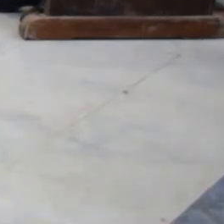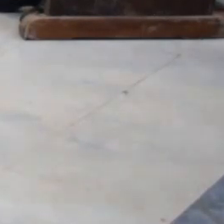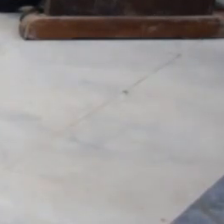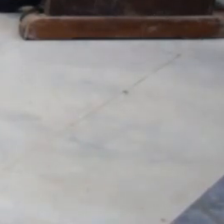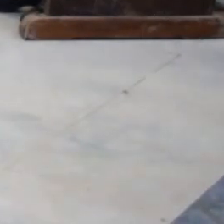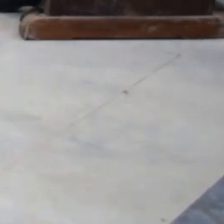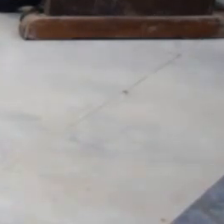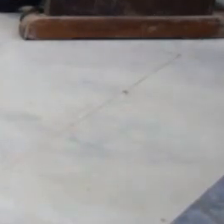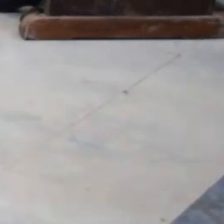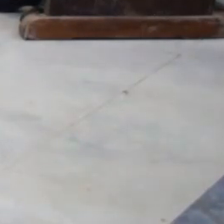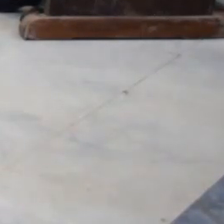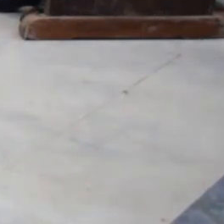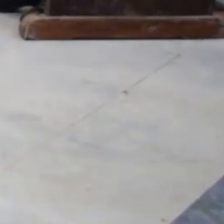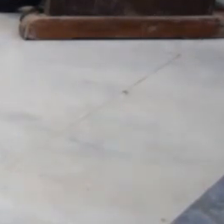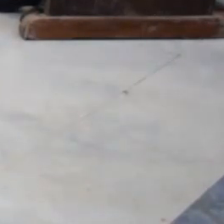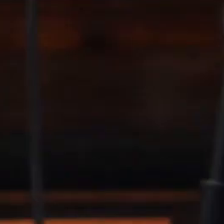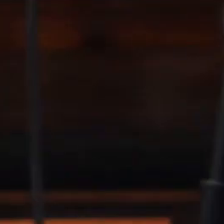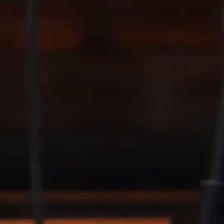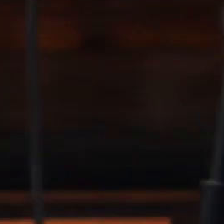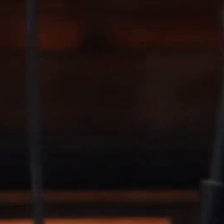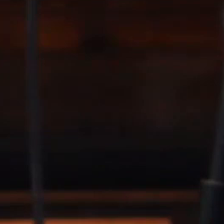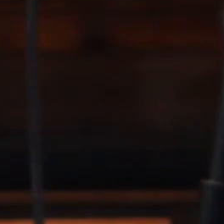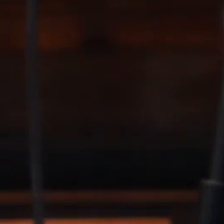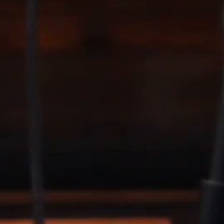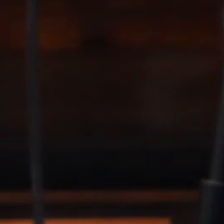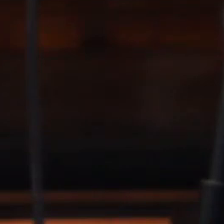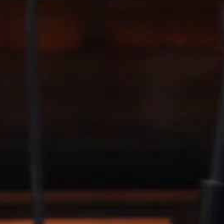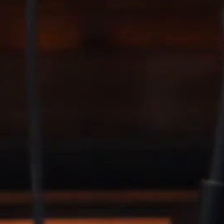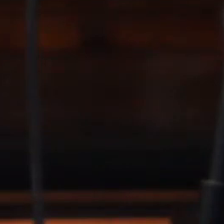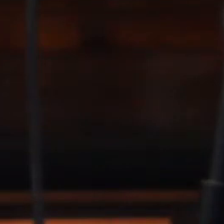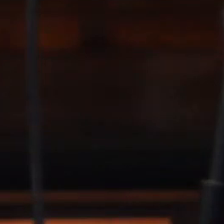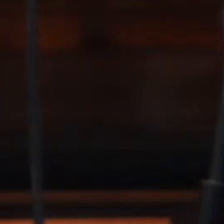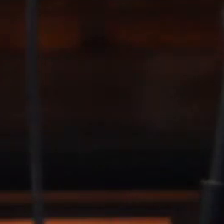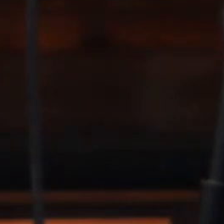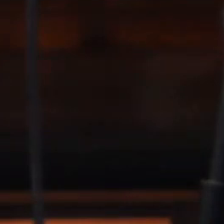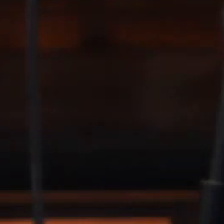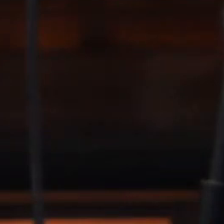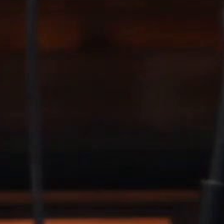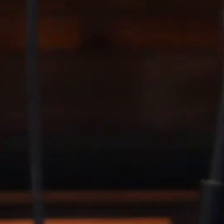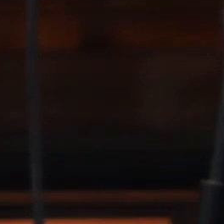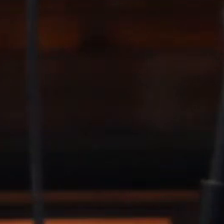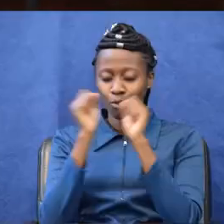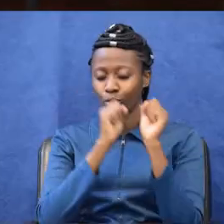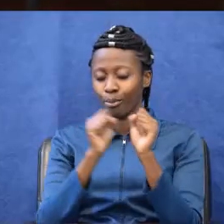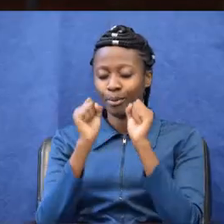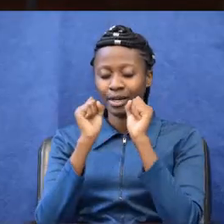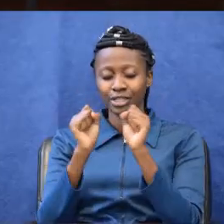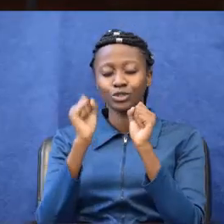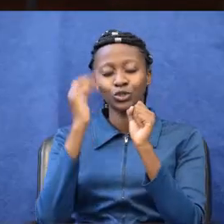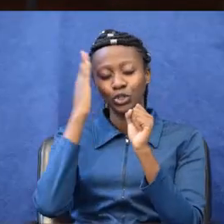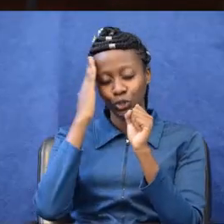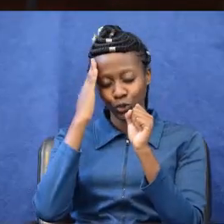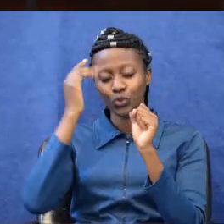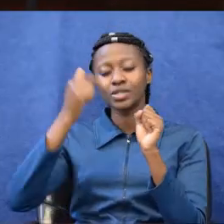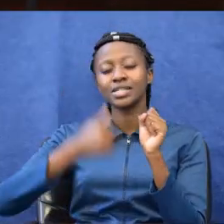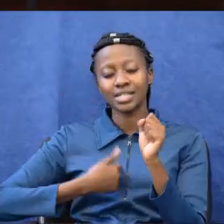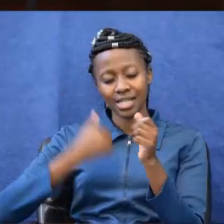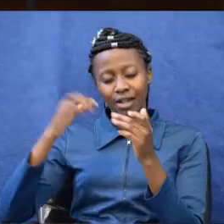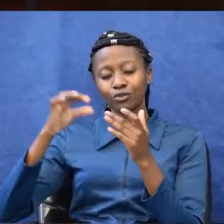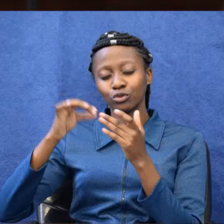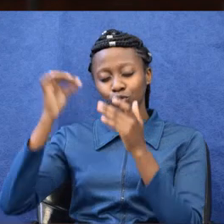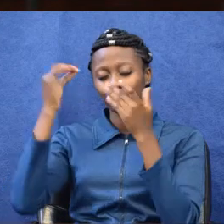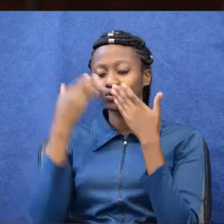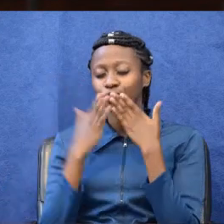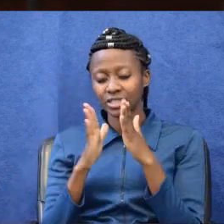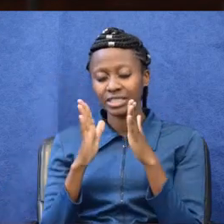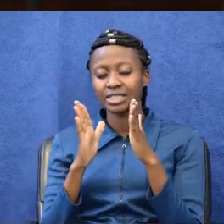busy. And, Lord Almighty, they have been doing all things because they've been chosen of you. Thank you, Lord Almighty, for our